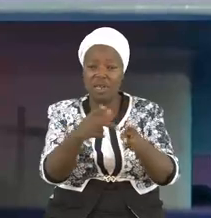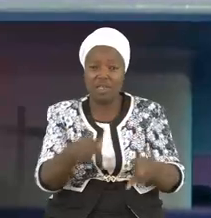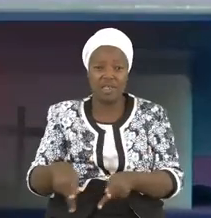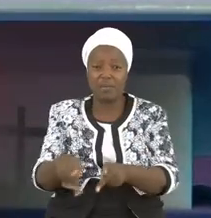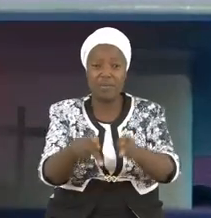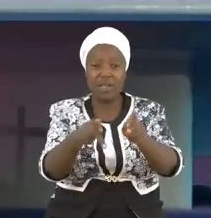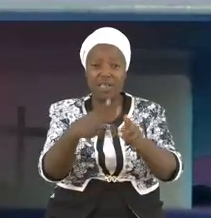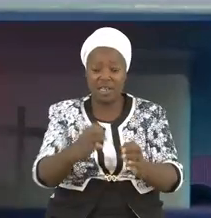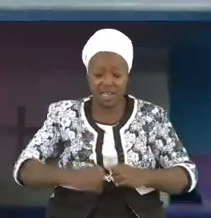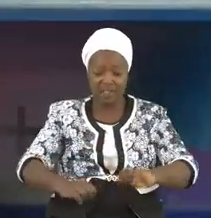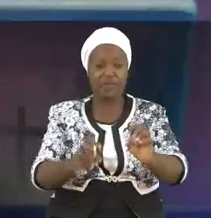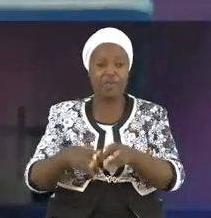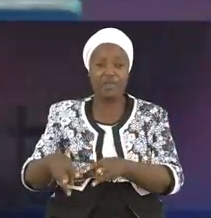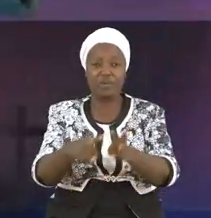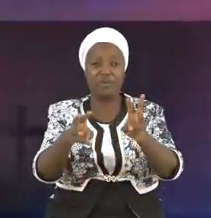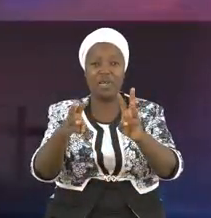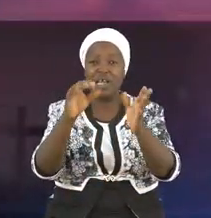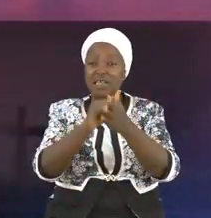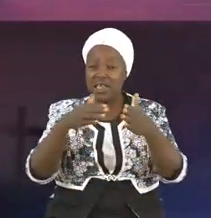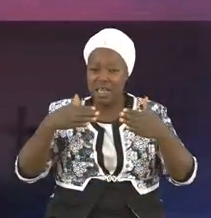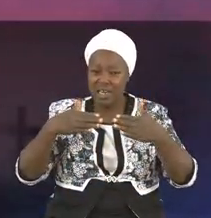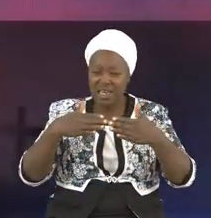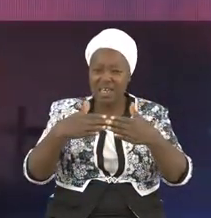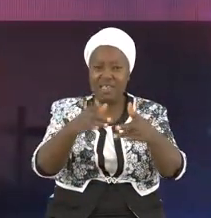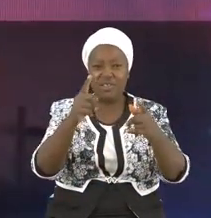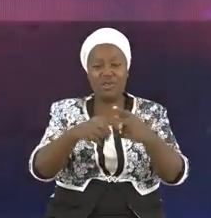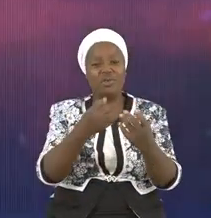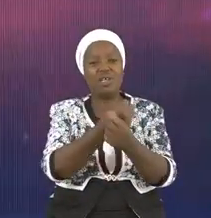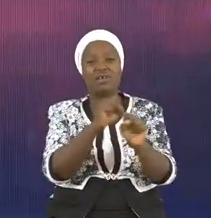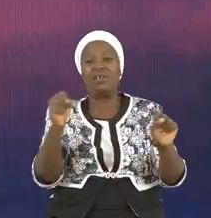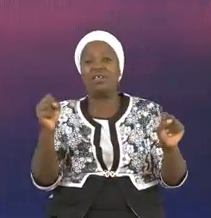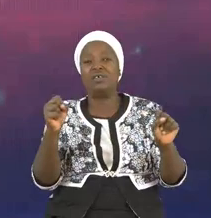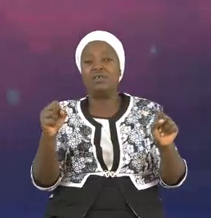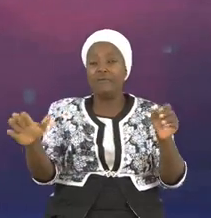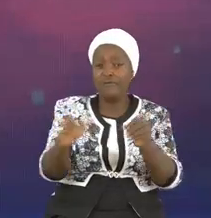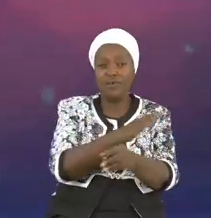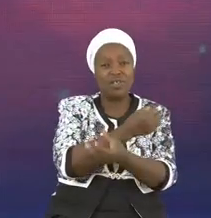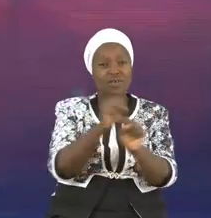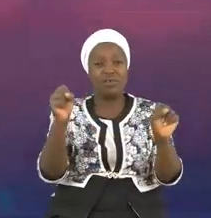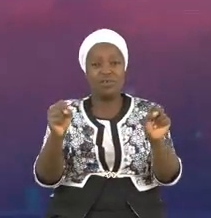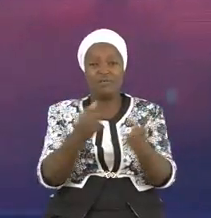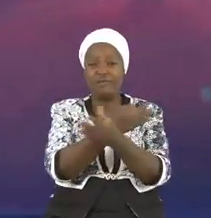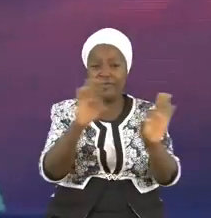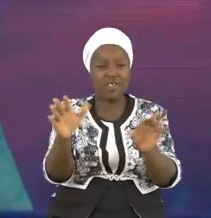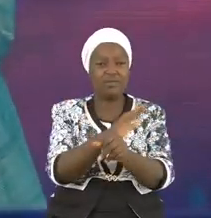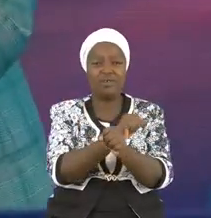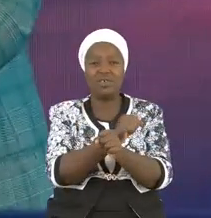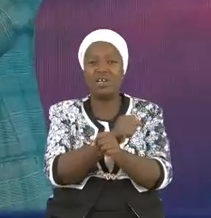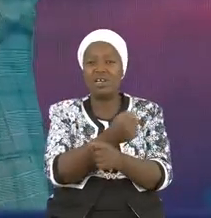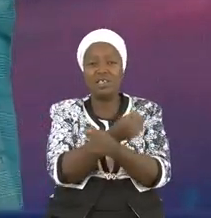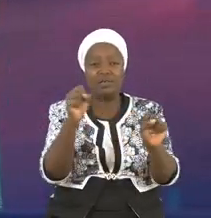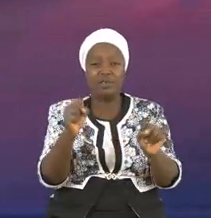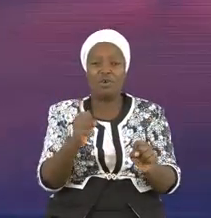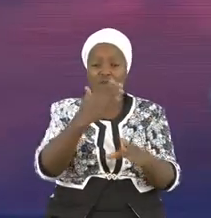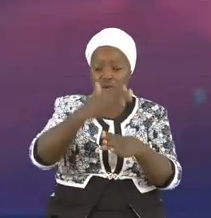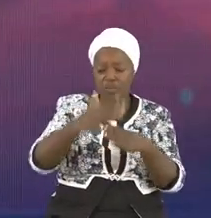way that leads to redemption, full redemption, free redemption, total